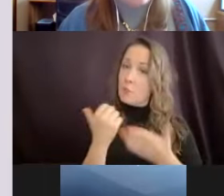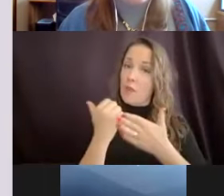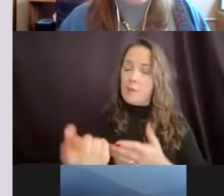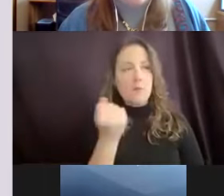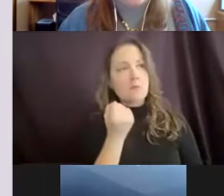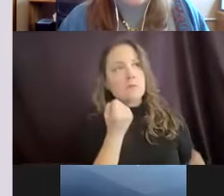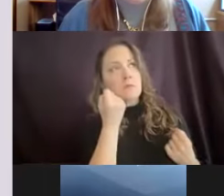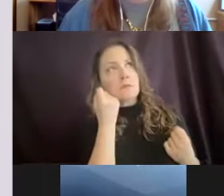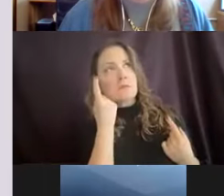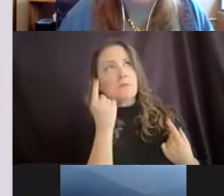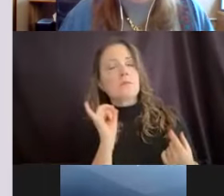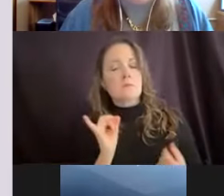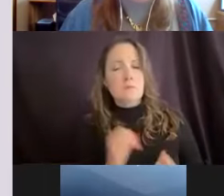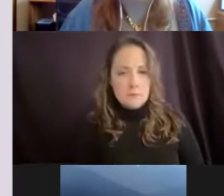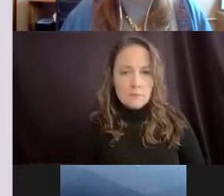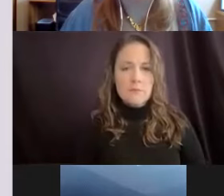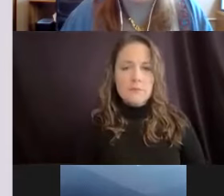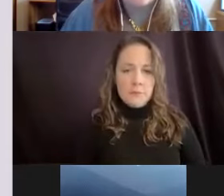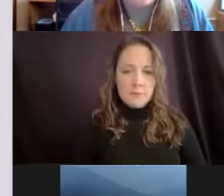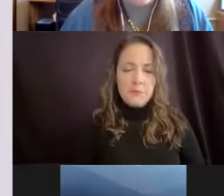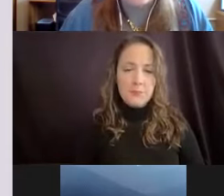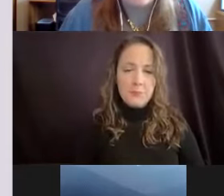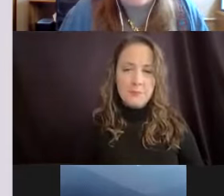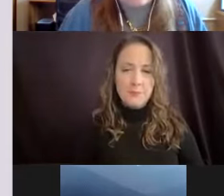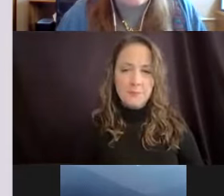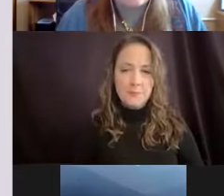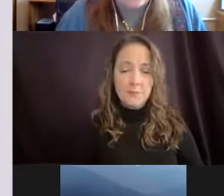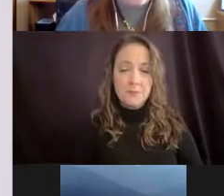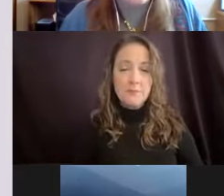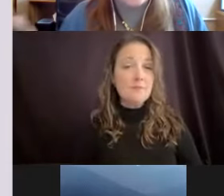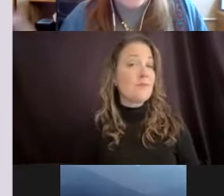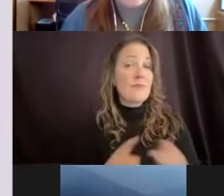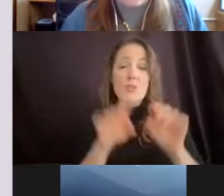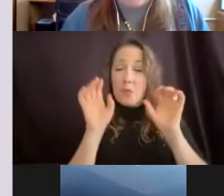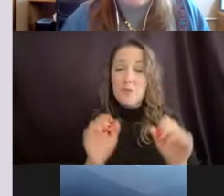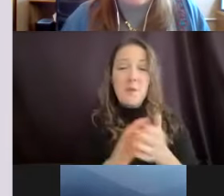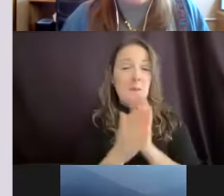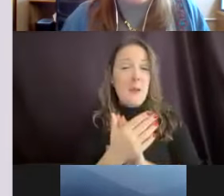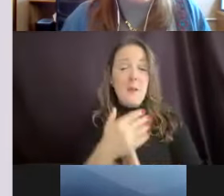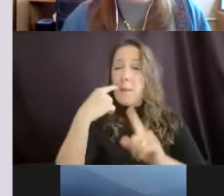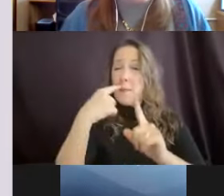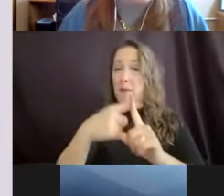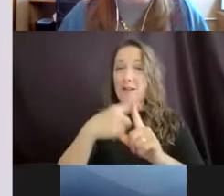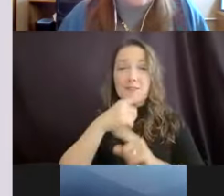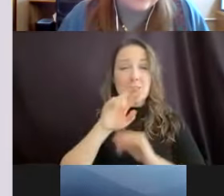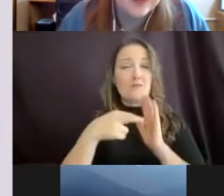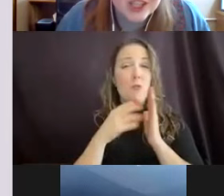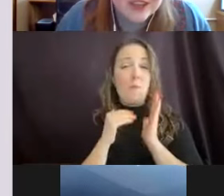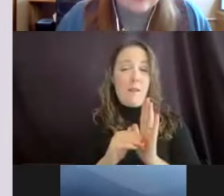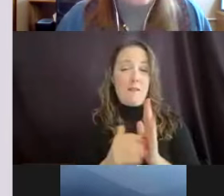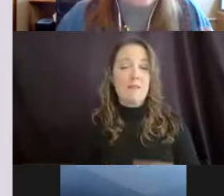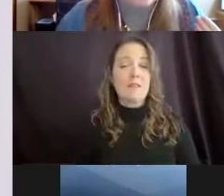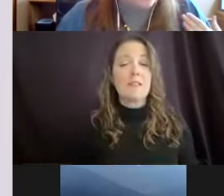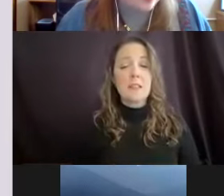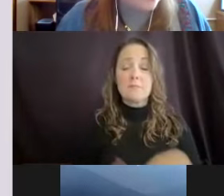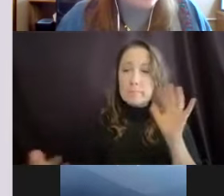how other people are feeling. You can also be a positive role model for connecting with people by giving your full